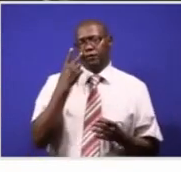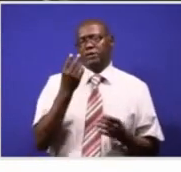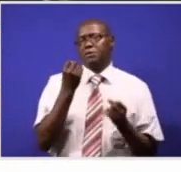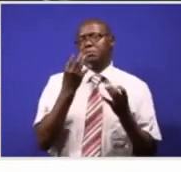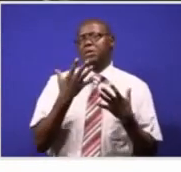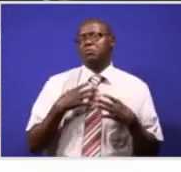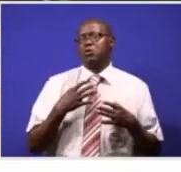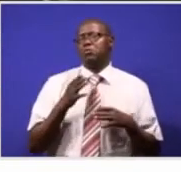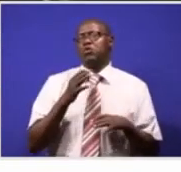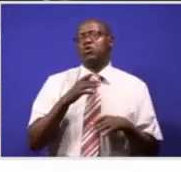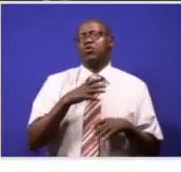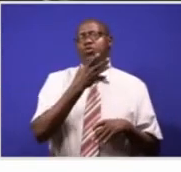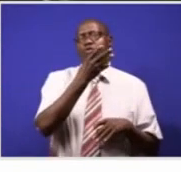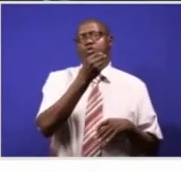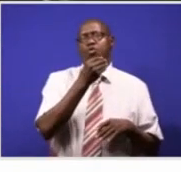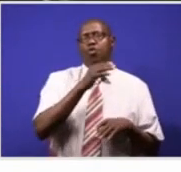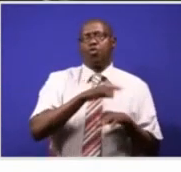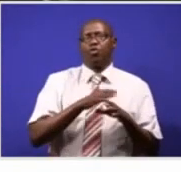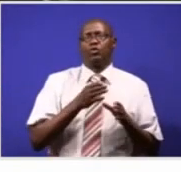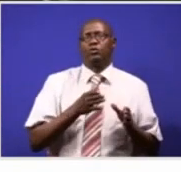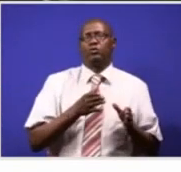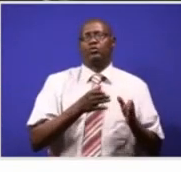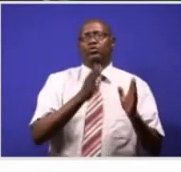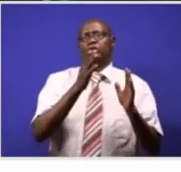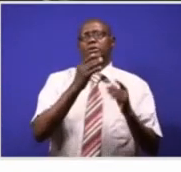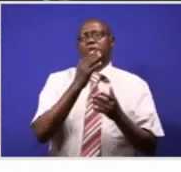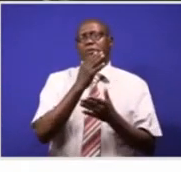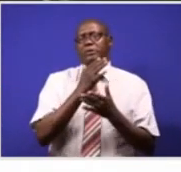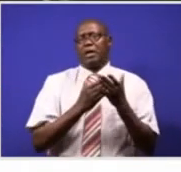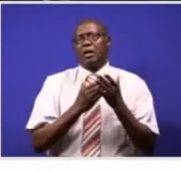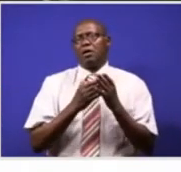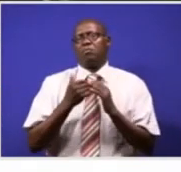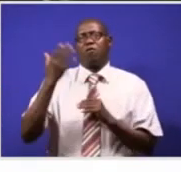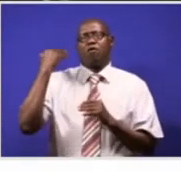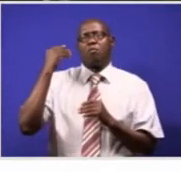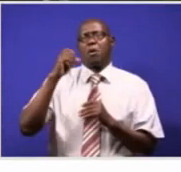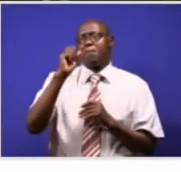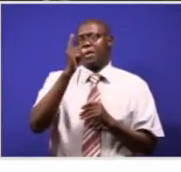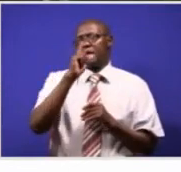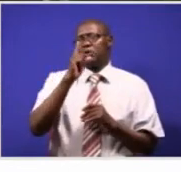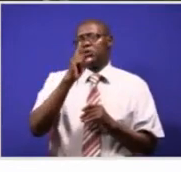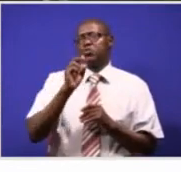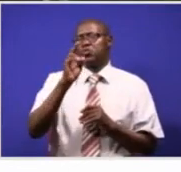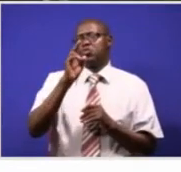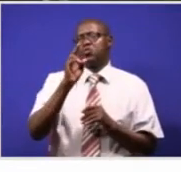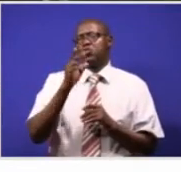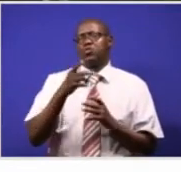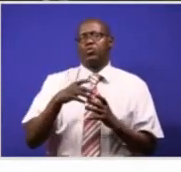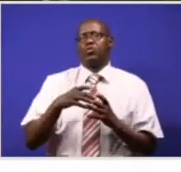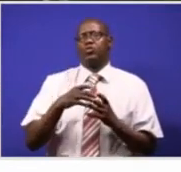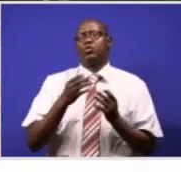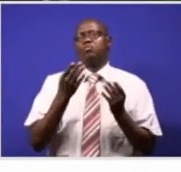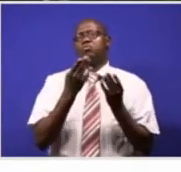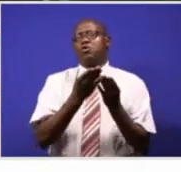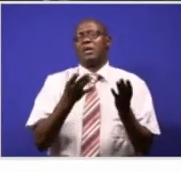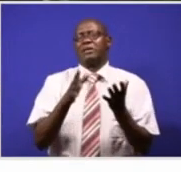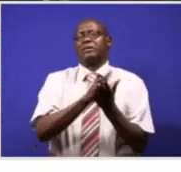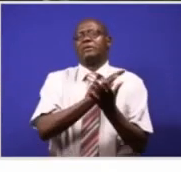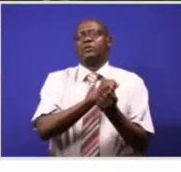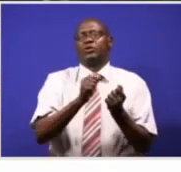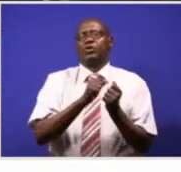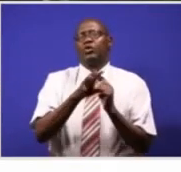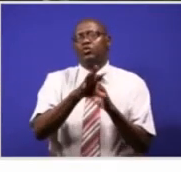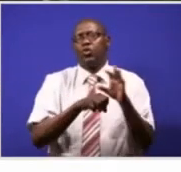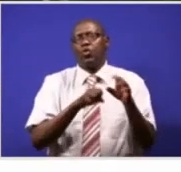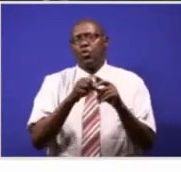and today some really invaded the property of the former President Uhuru Kenyatta and actually stole sheep